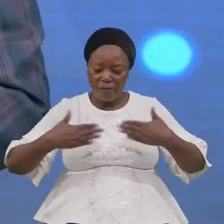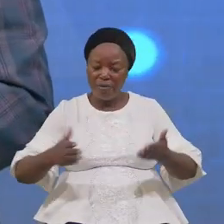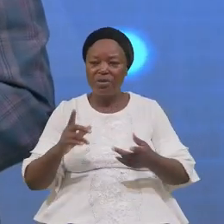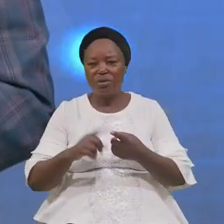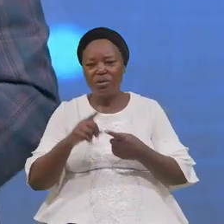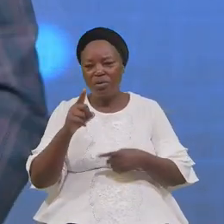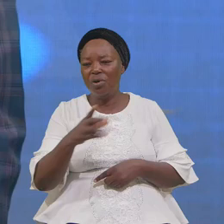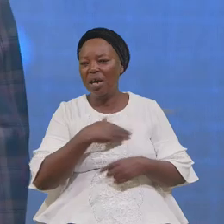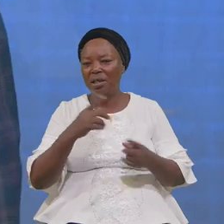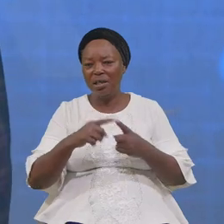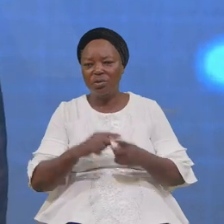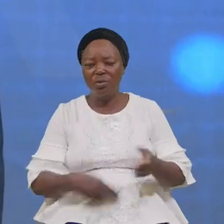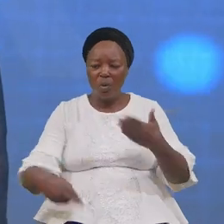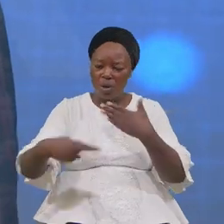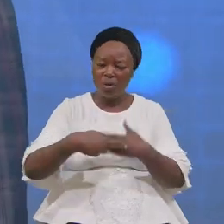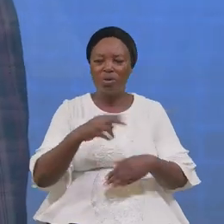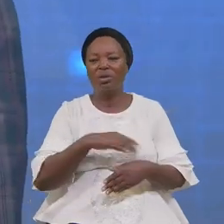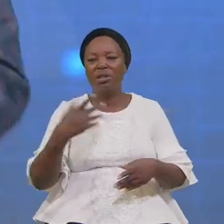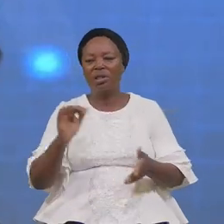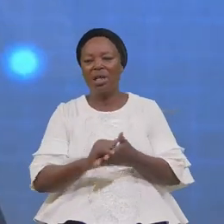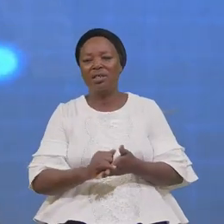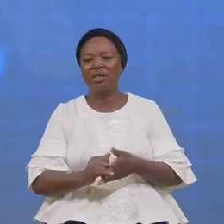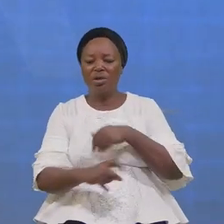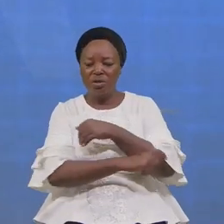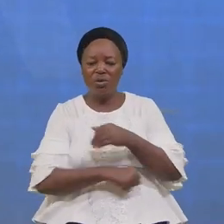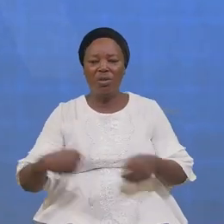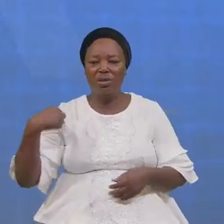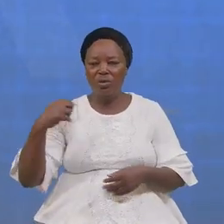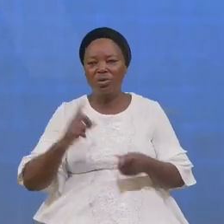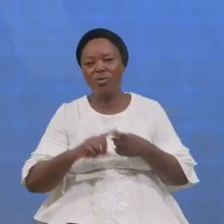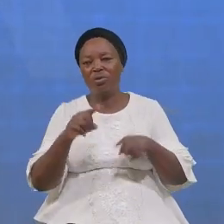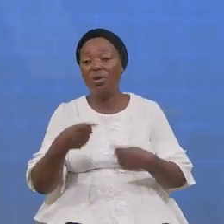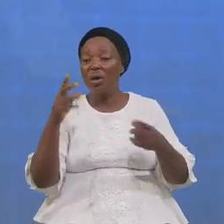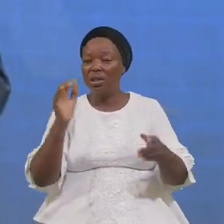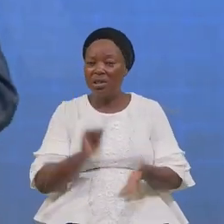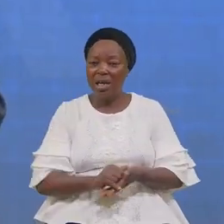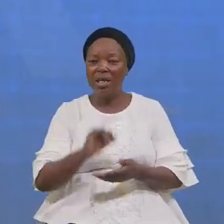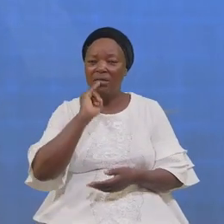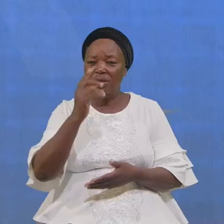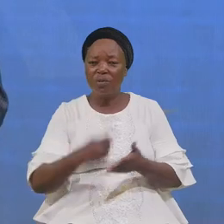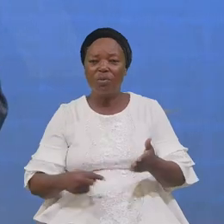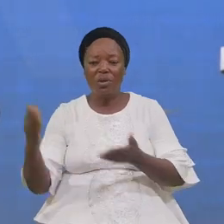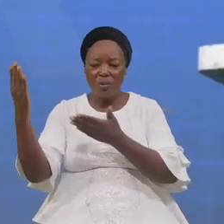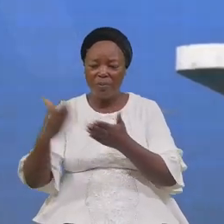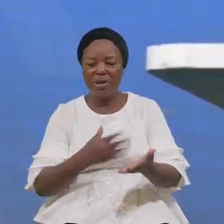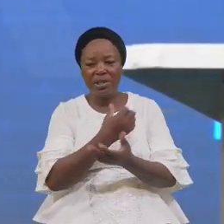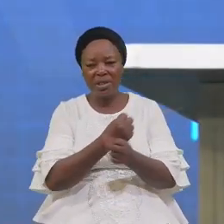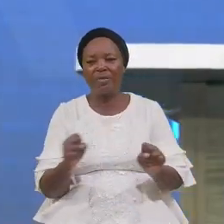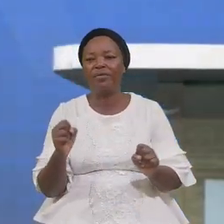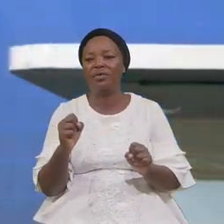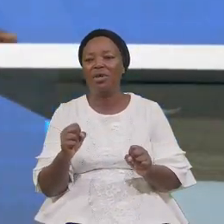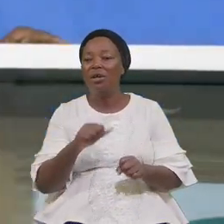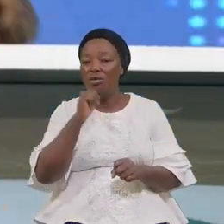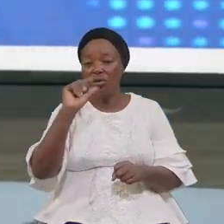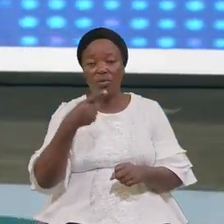to return your stolen shirt unto you. That is what brings salvation. Not only